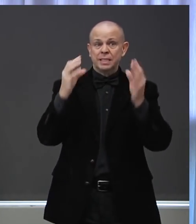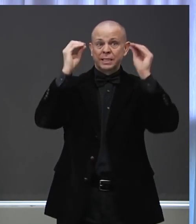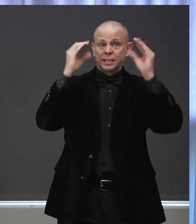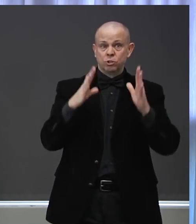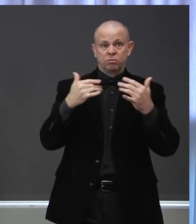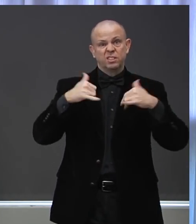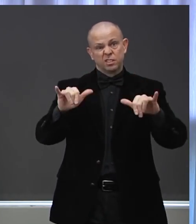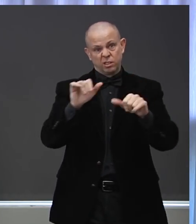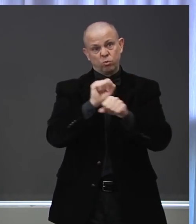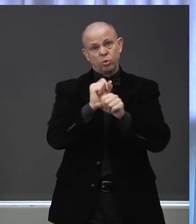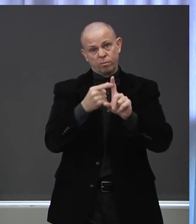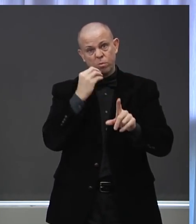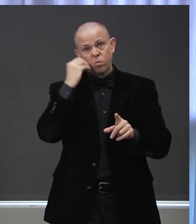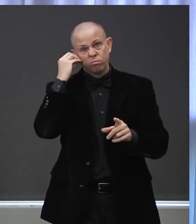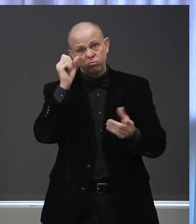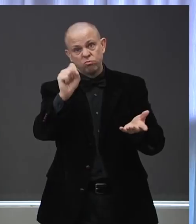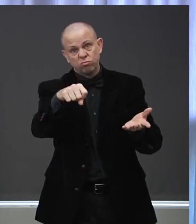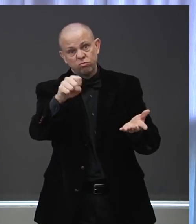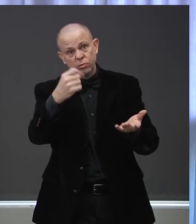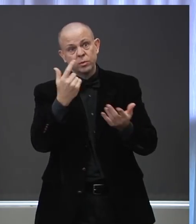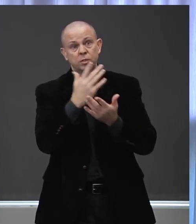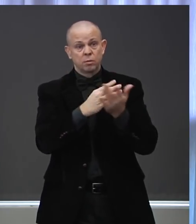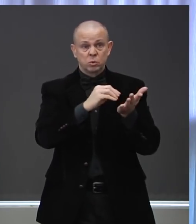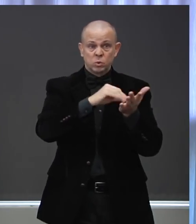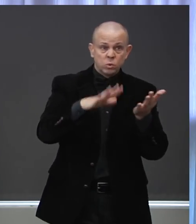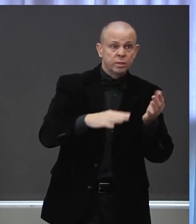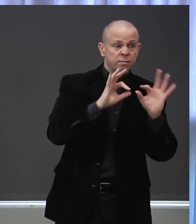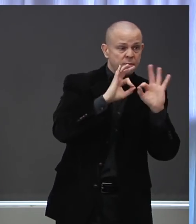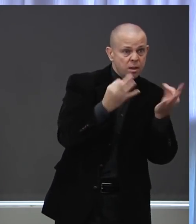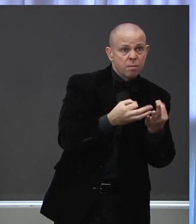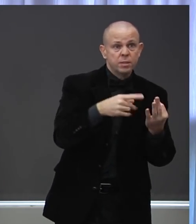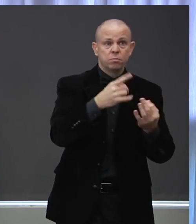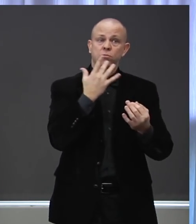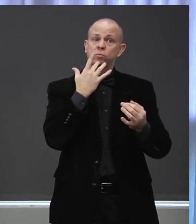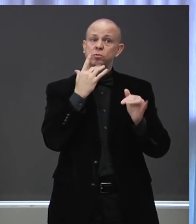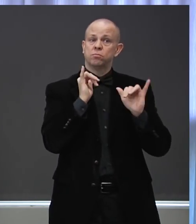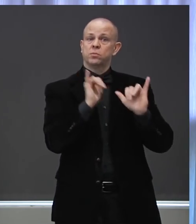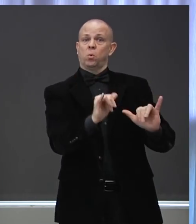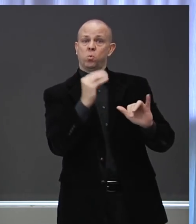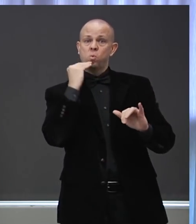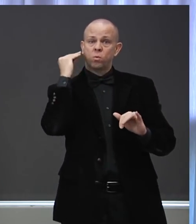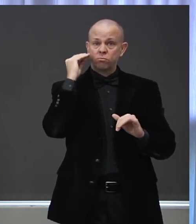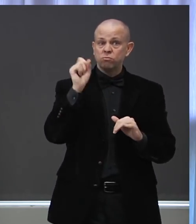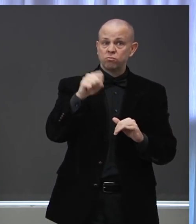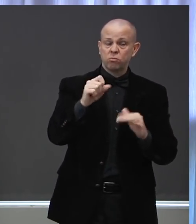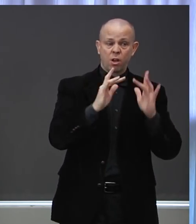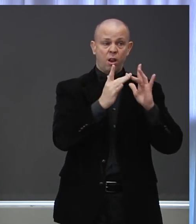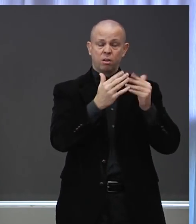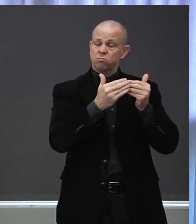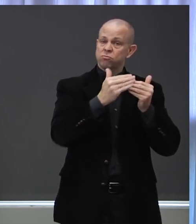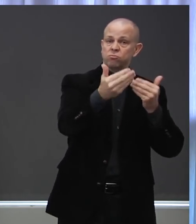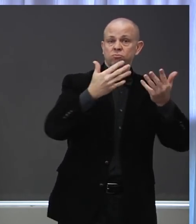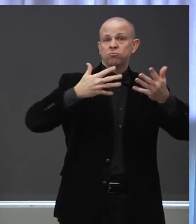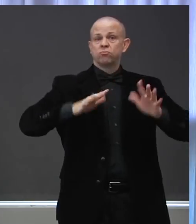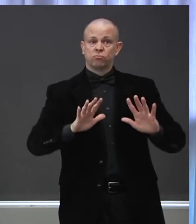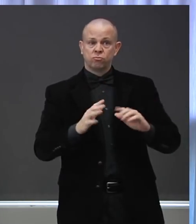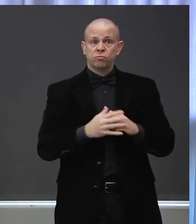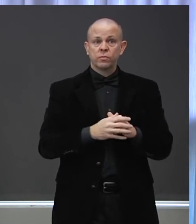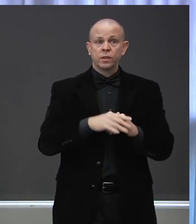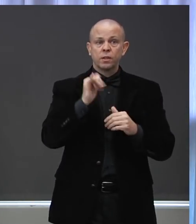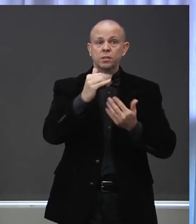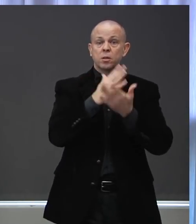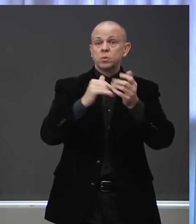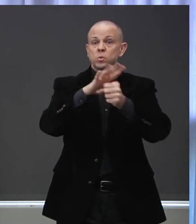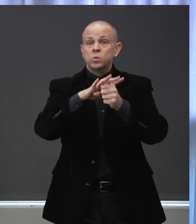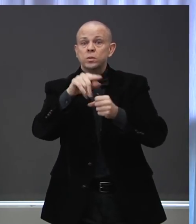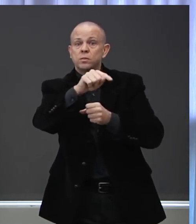as we have some students and families who will choose to continue with comprehensive distance learning even when in-person